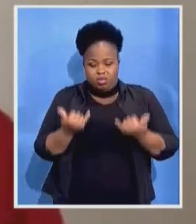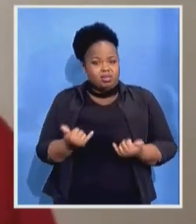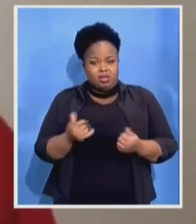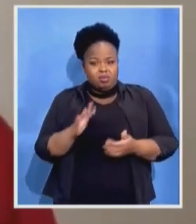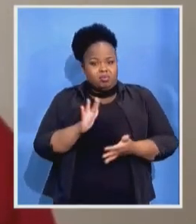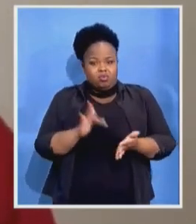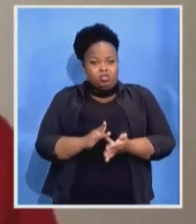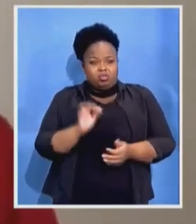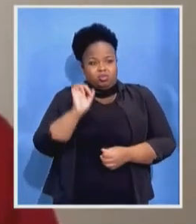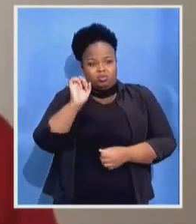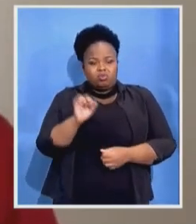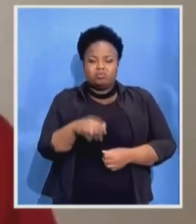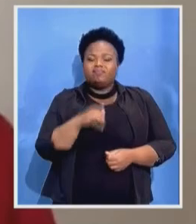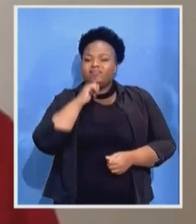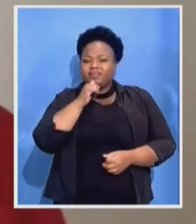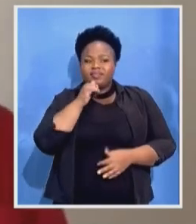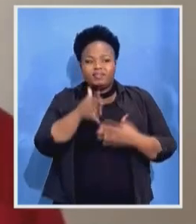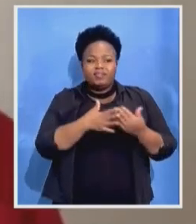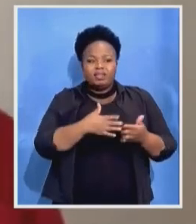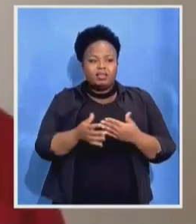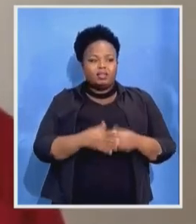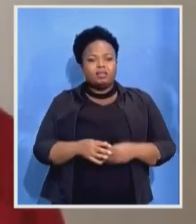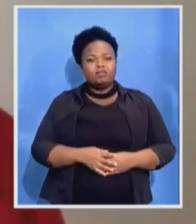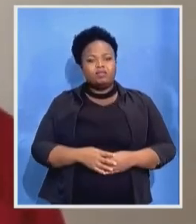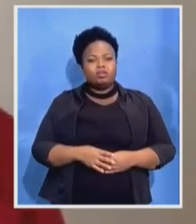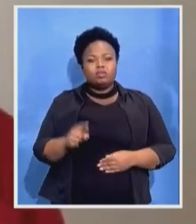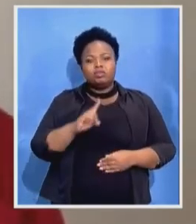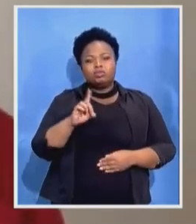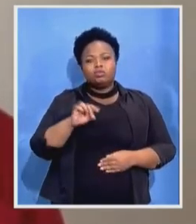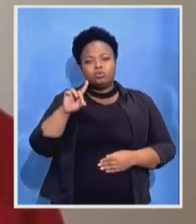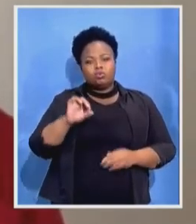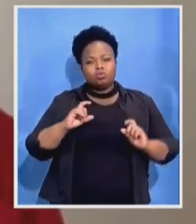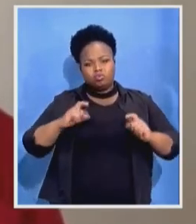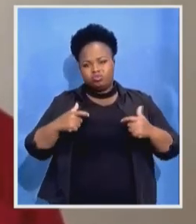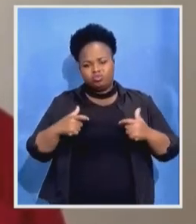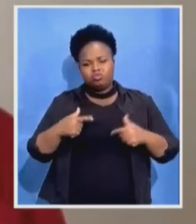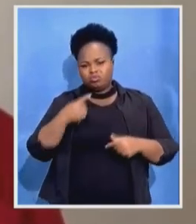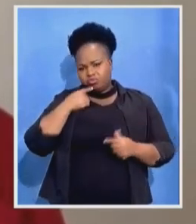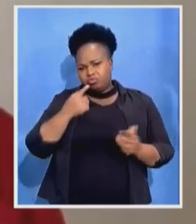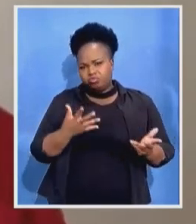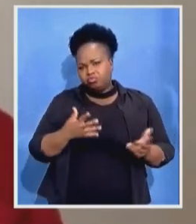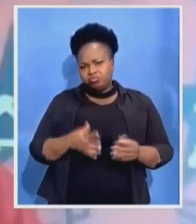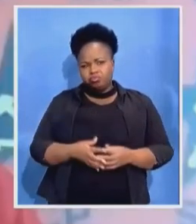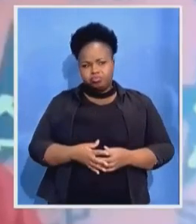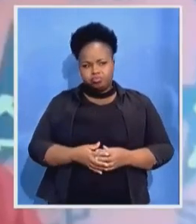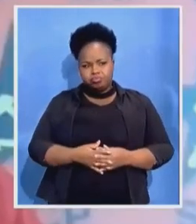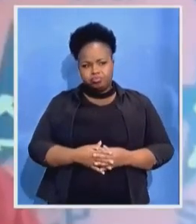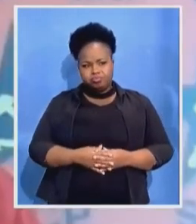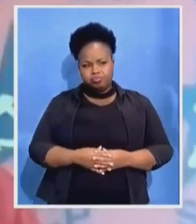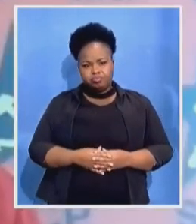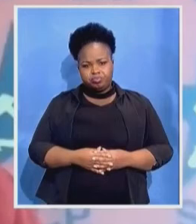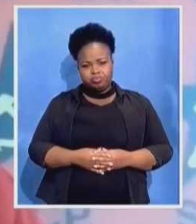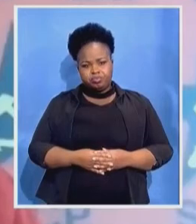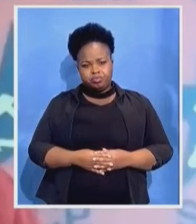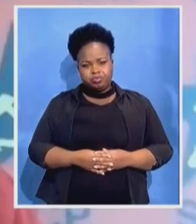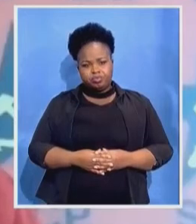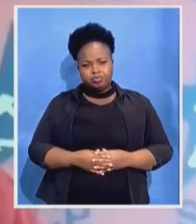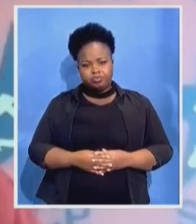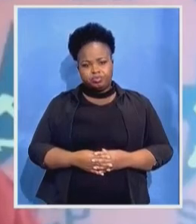Commission. That's our position. Thank you, GS.